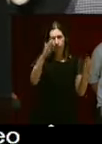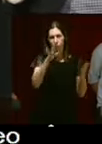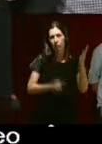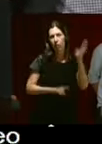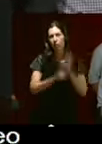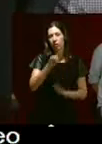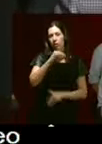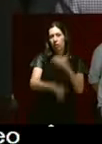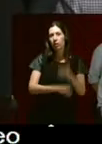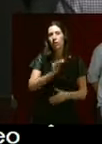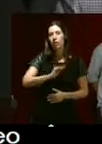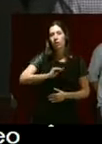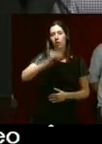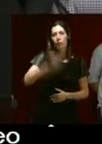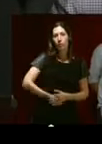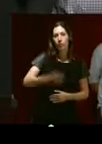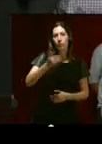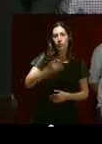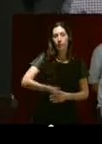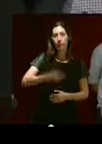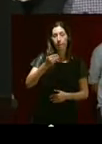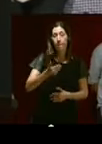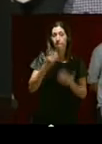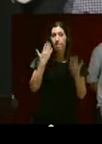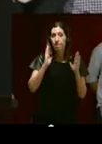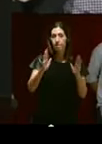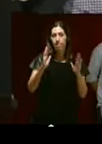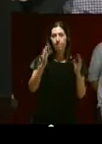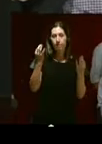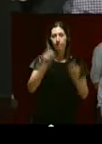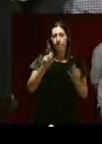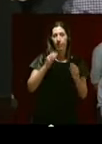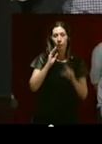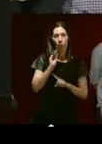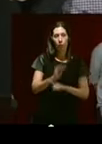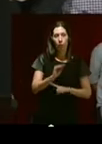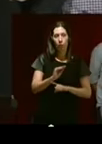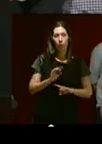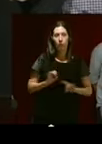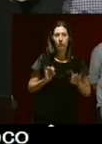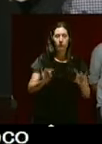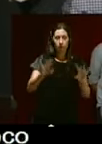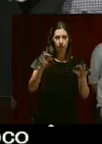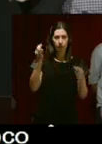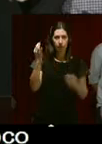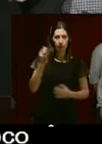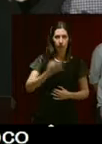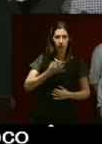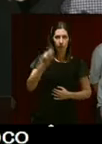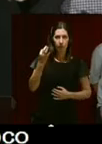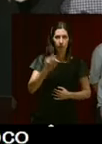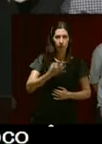initiative because it's a great step forward. But I do think that we need to be careful